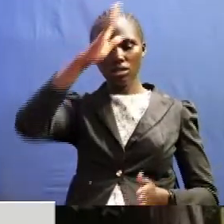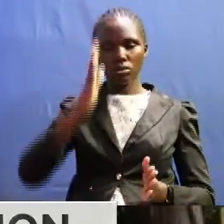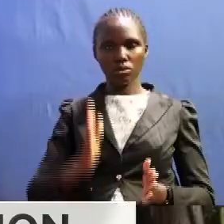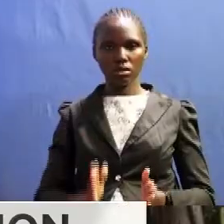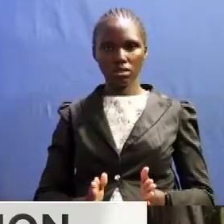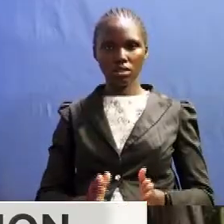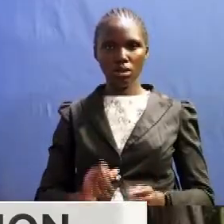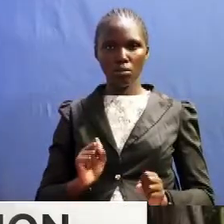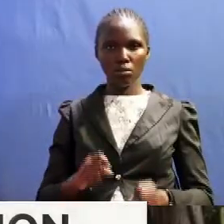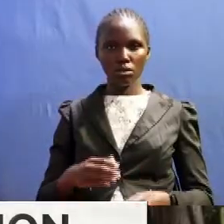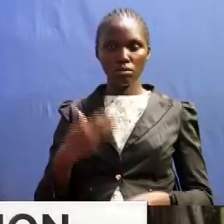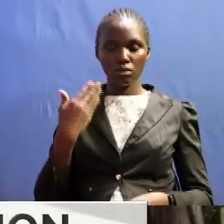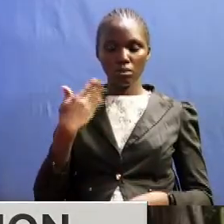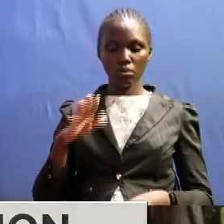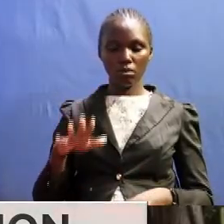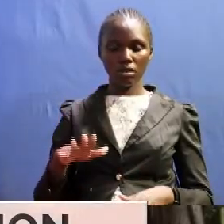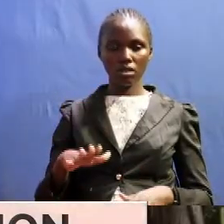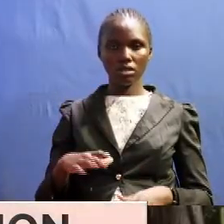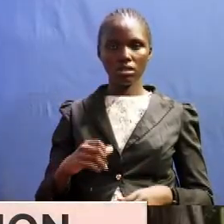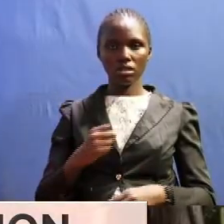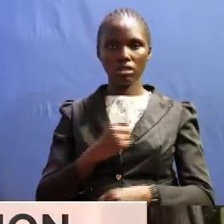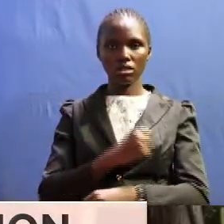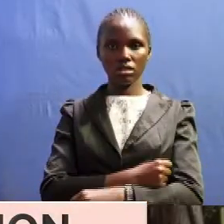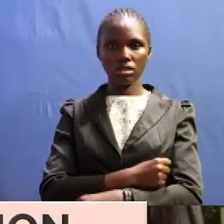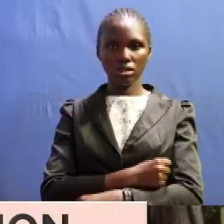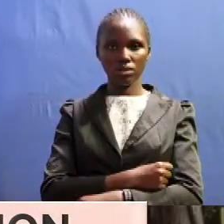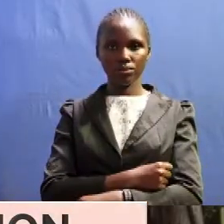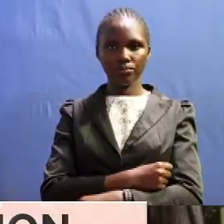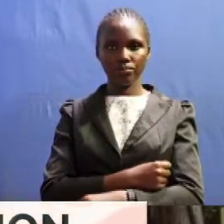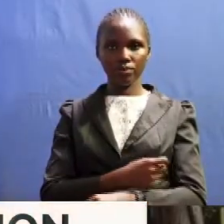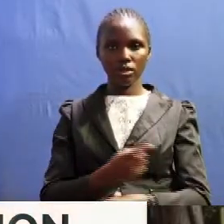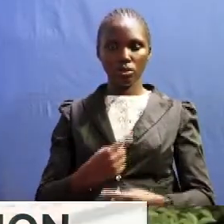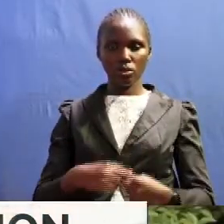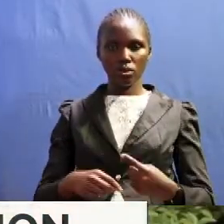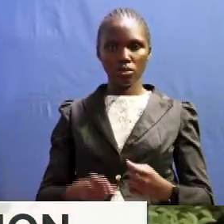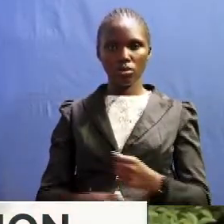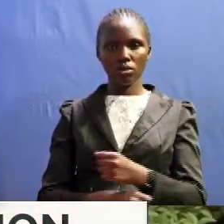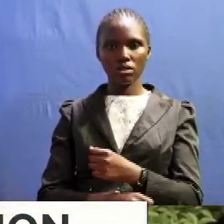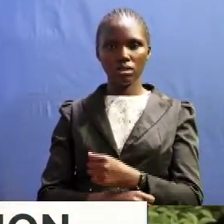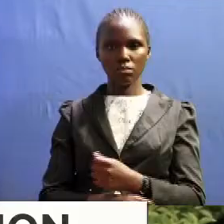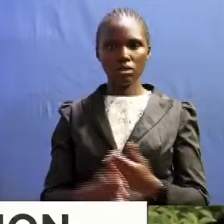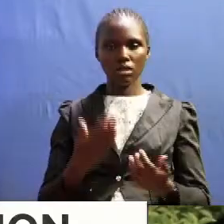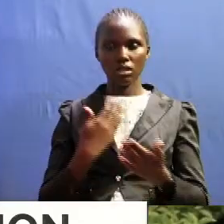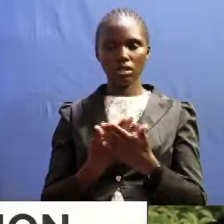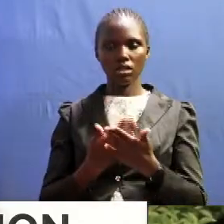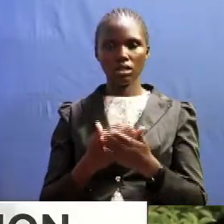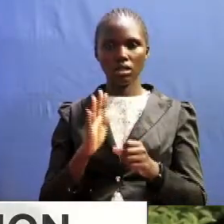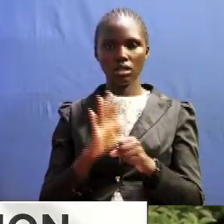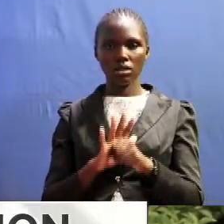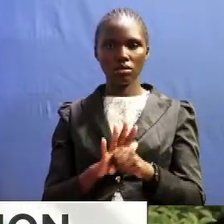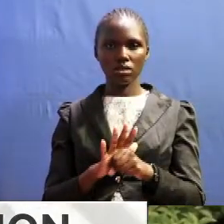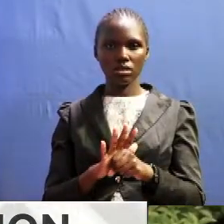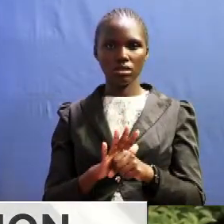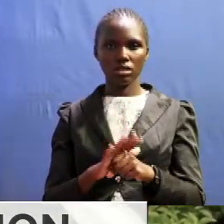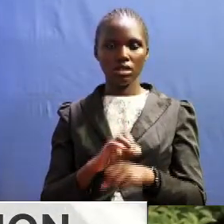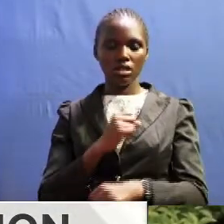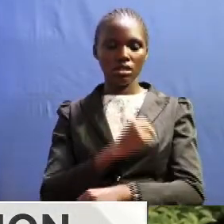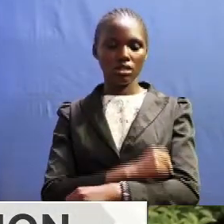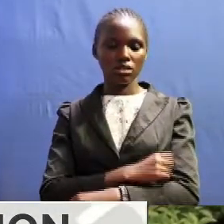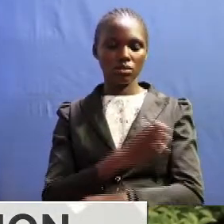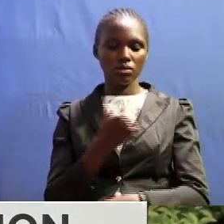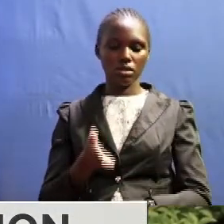that have finished their education at colleges. Nashukuru sana kwa sababu hii shule